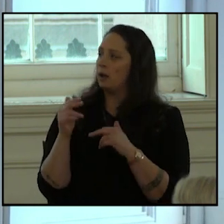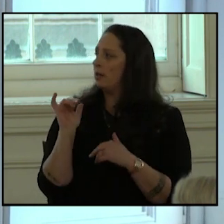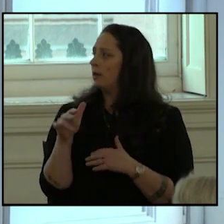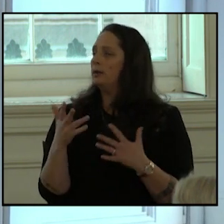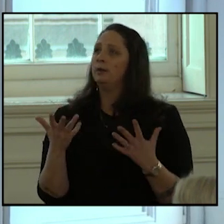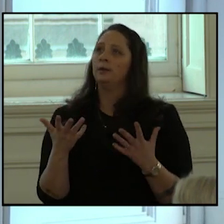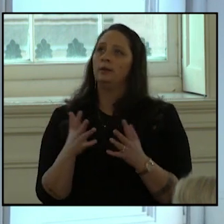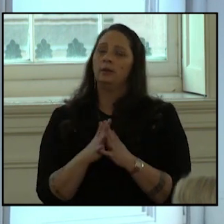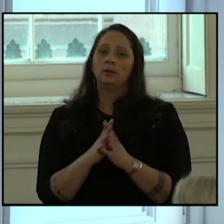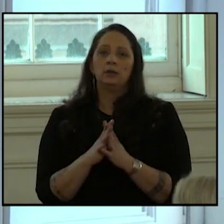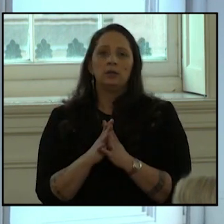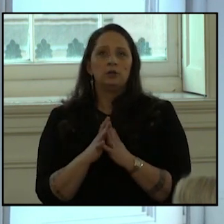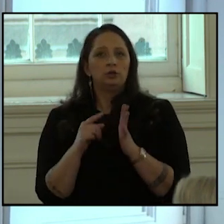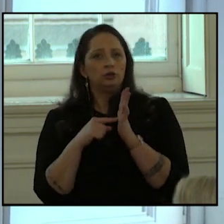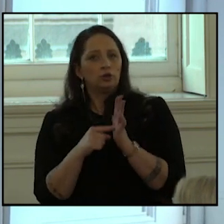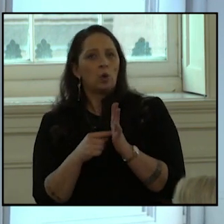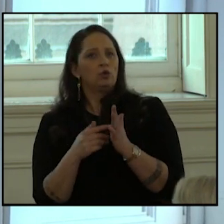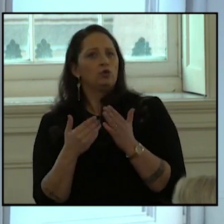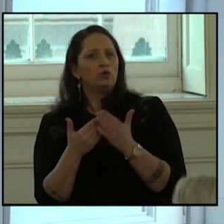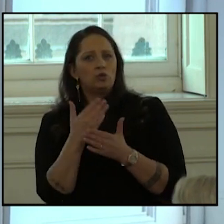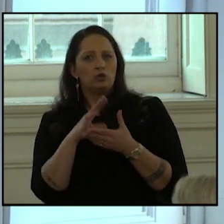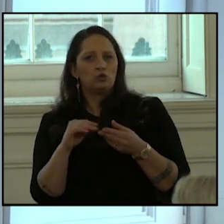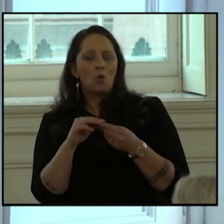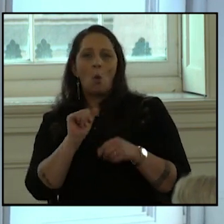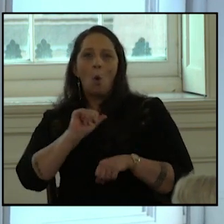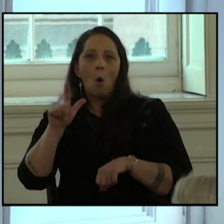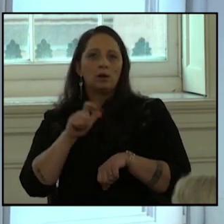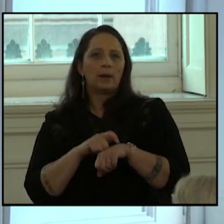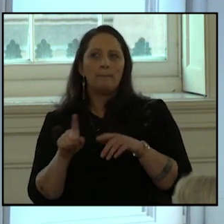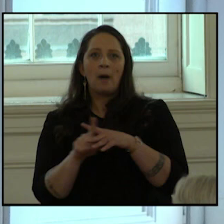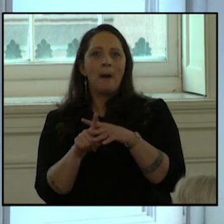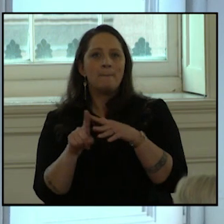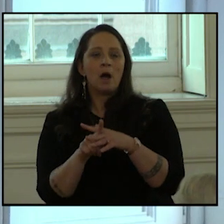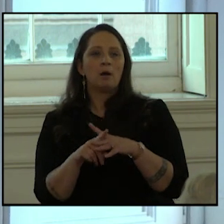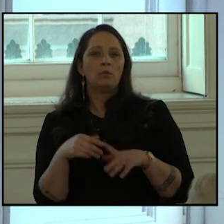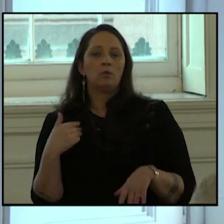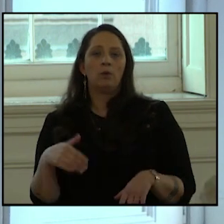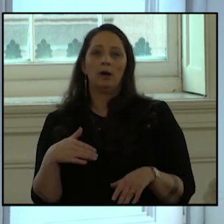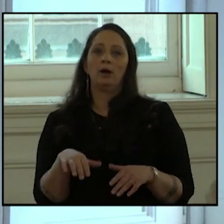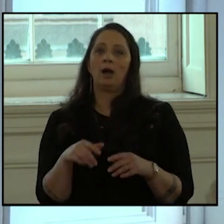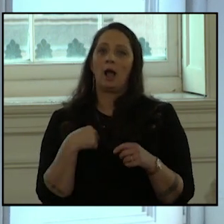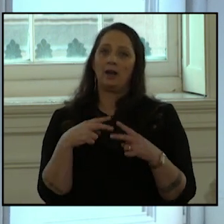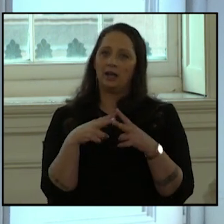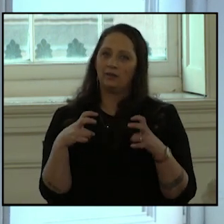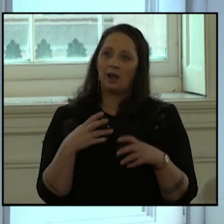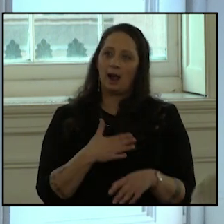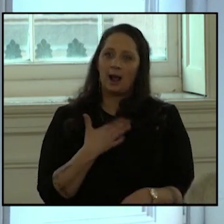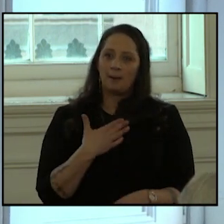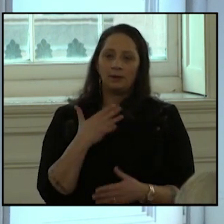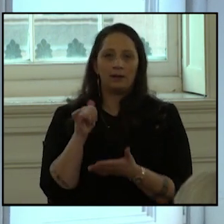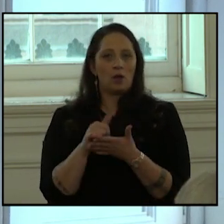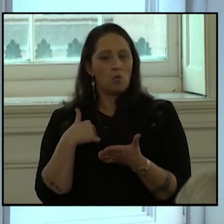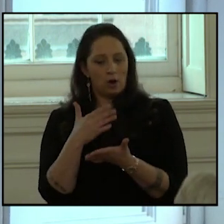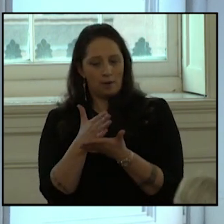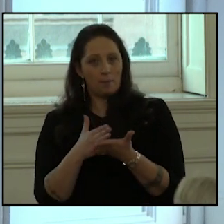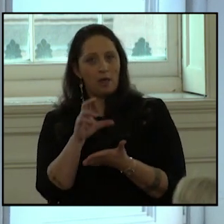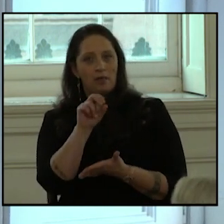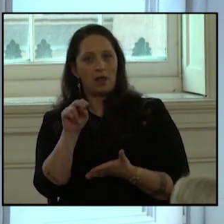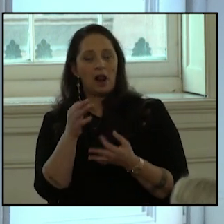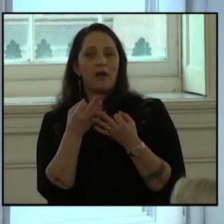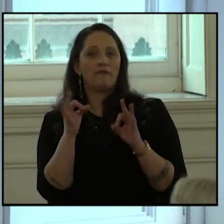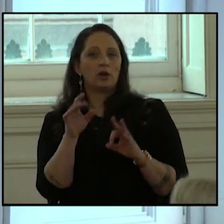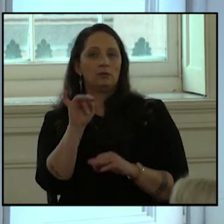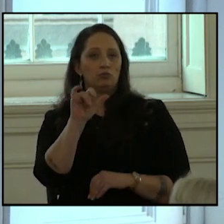that reveals new stories all the time. And I am very, very happy that we're part of the Connecticut